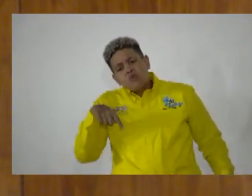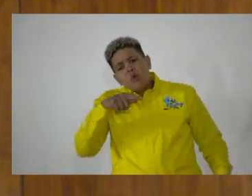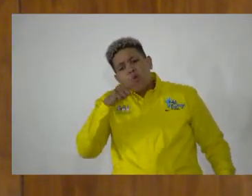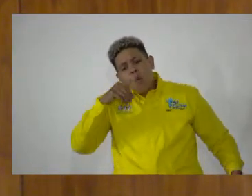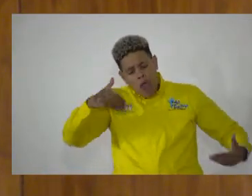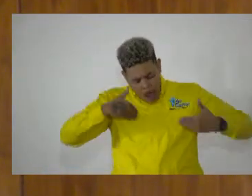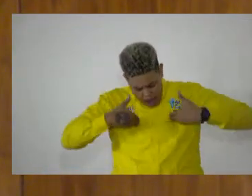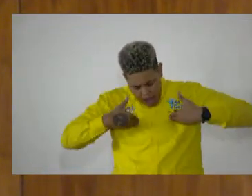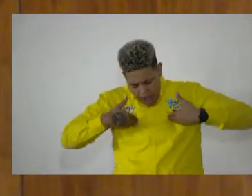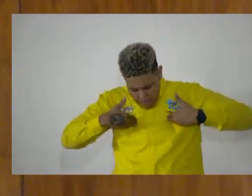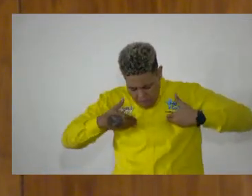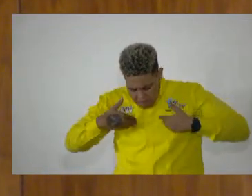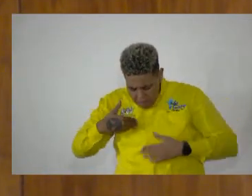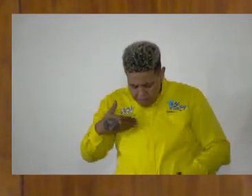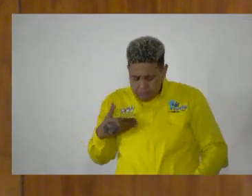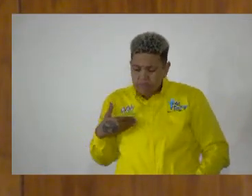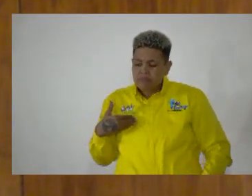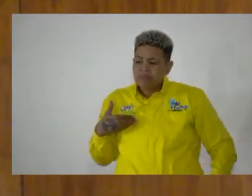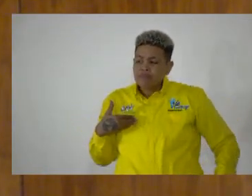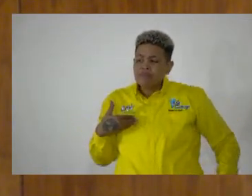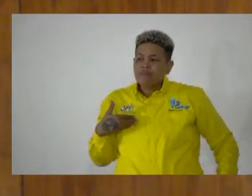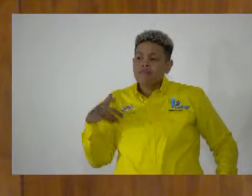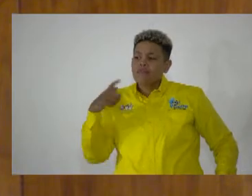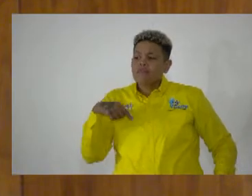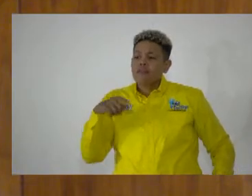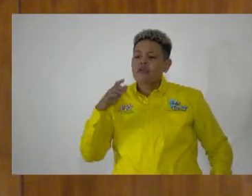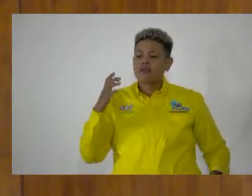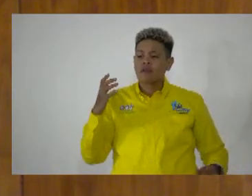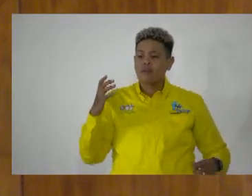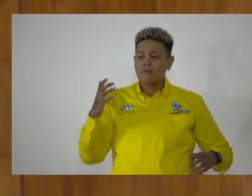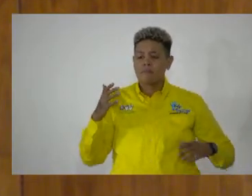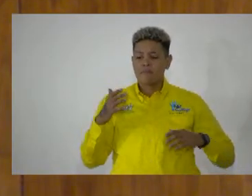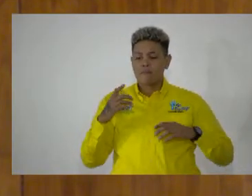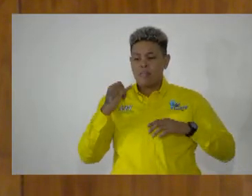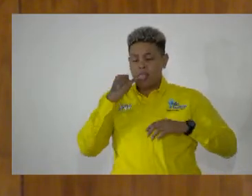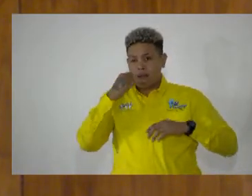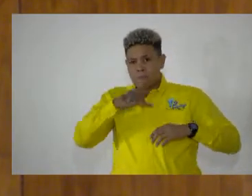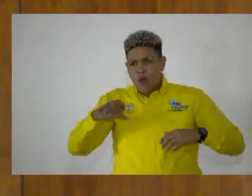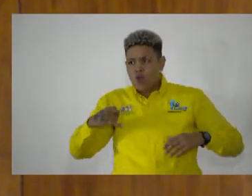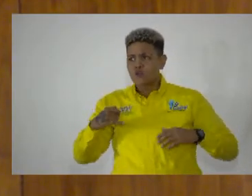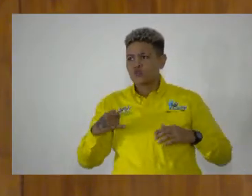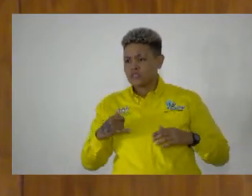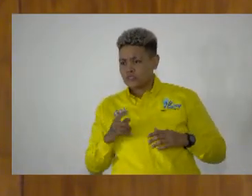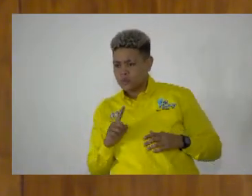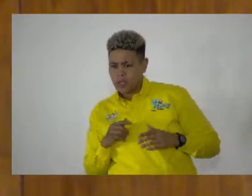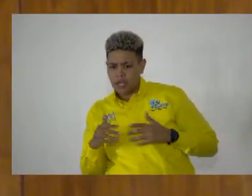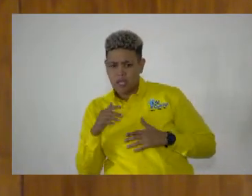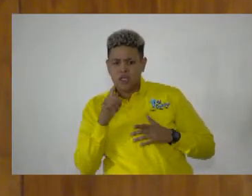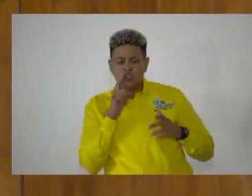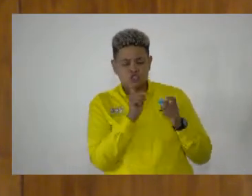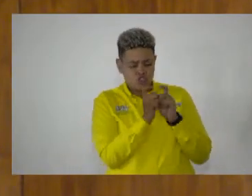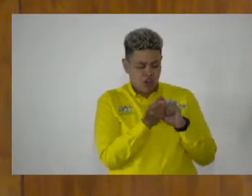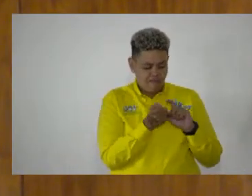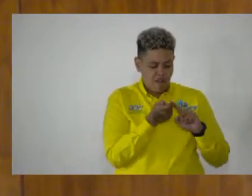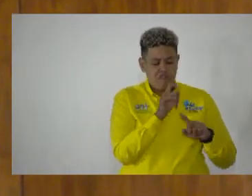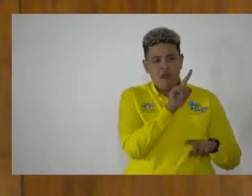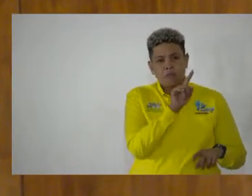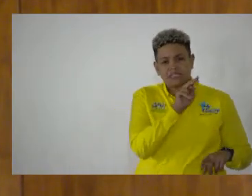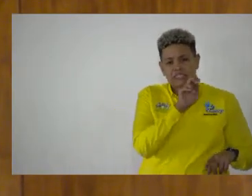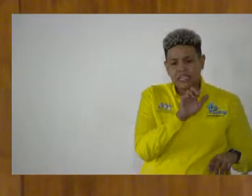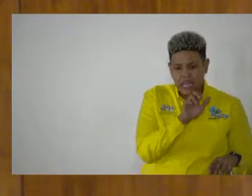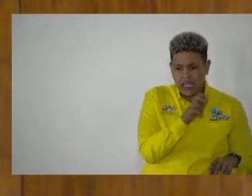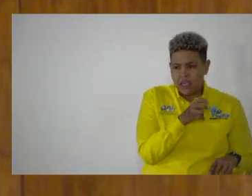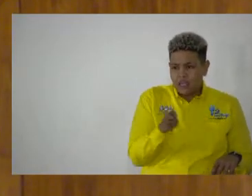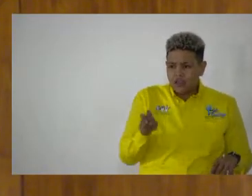have their curtilages, their boundaries transformed from zinc to something